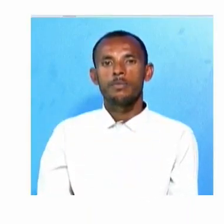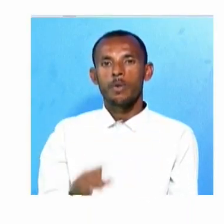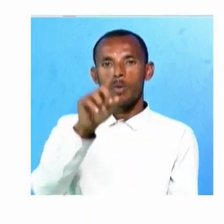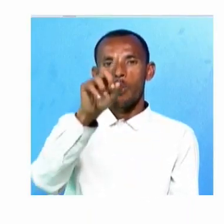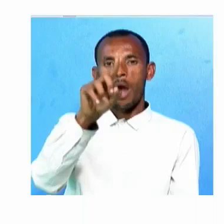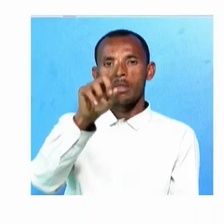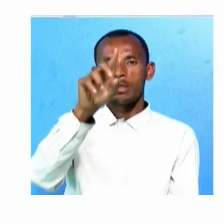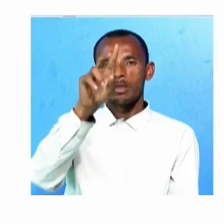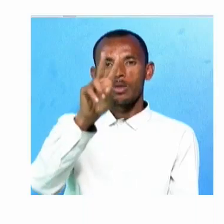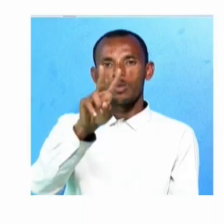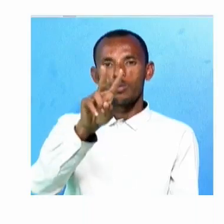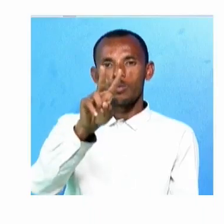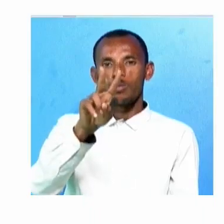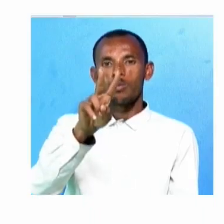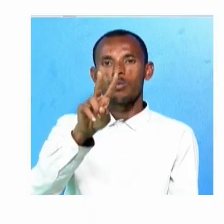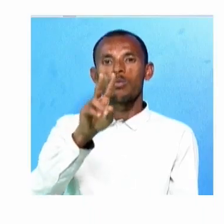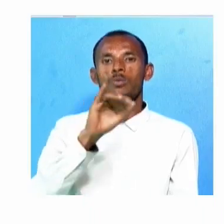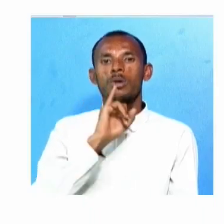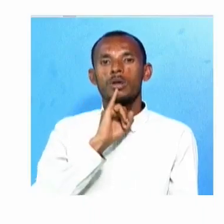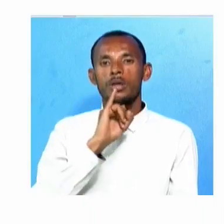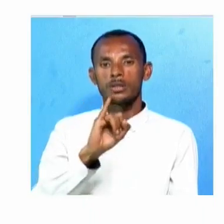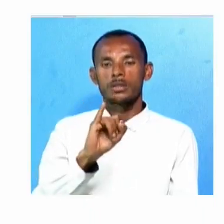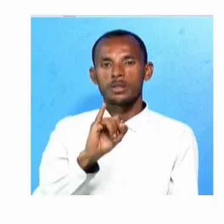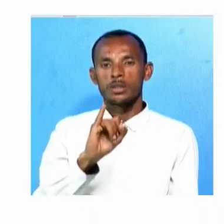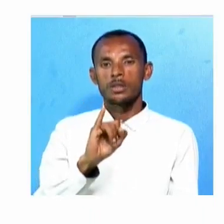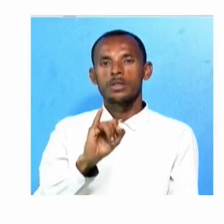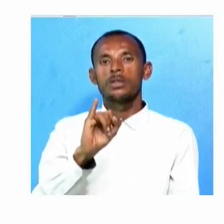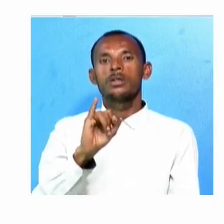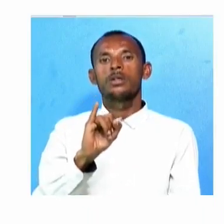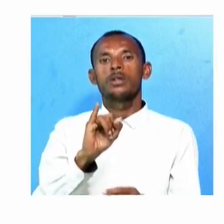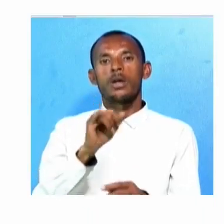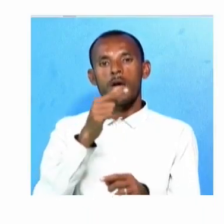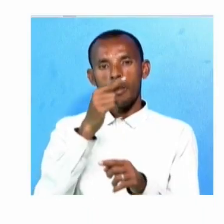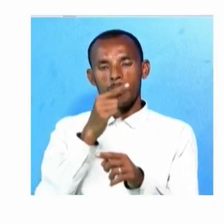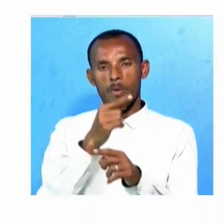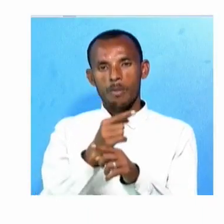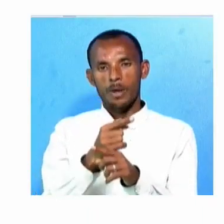1, 2 is a proper subset of